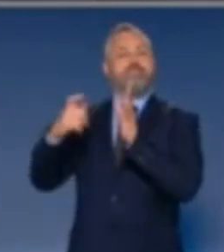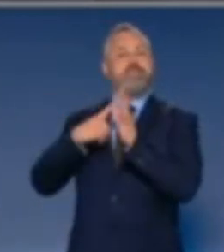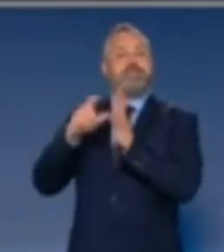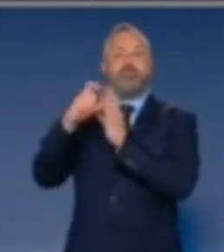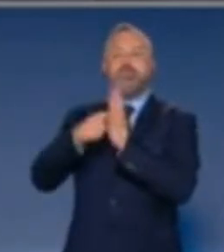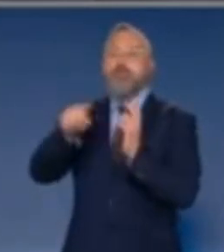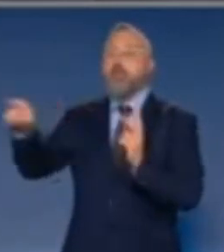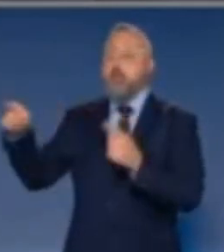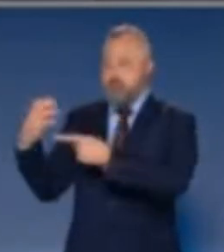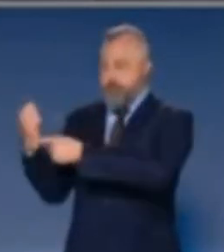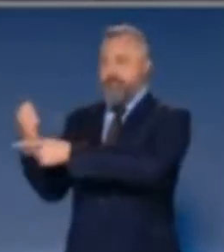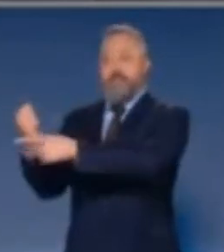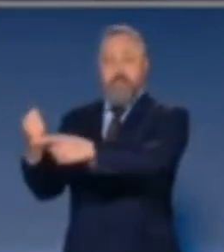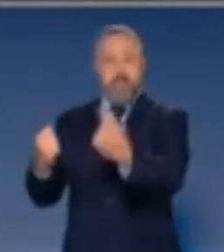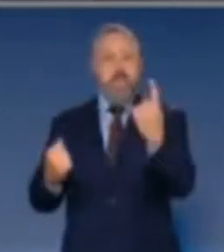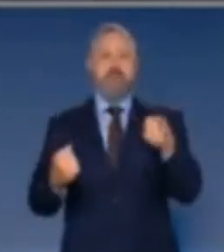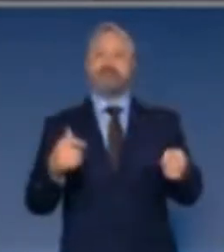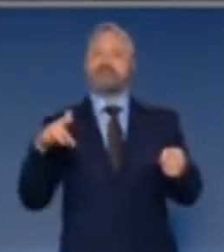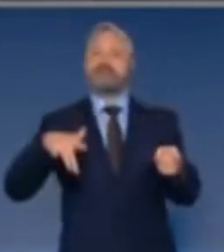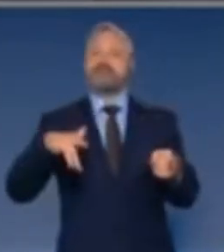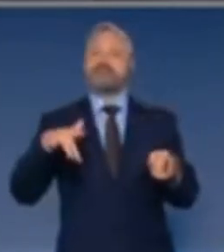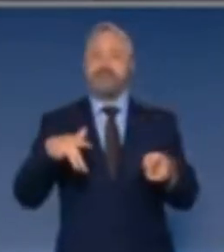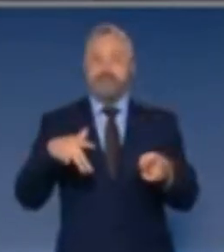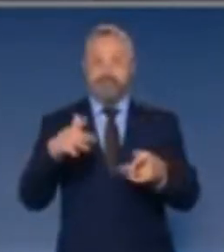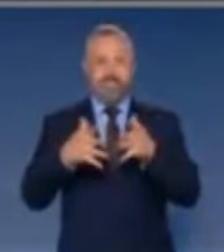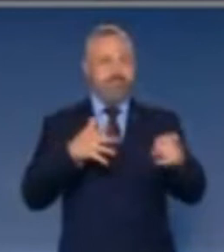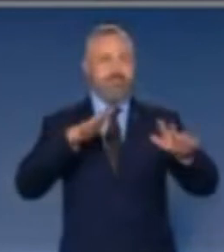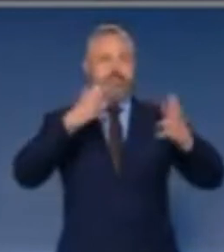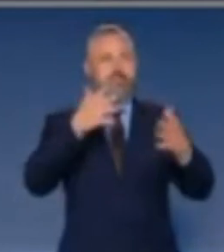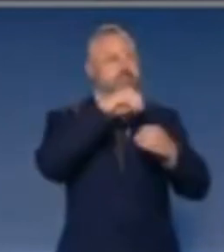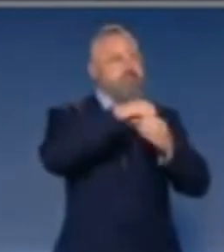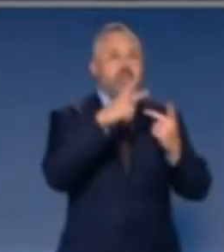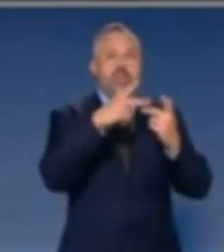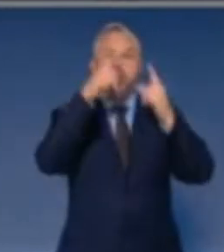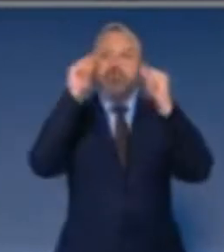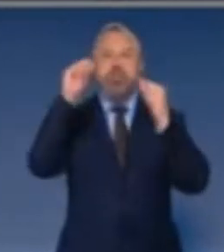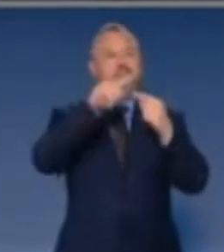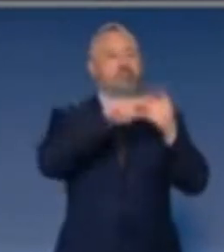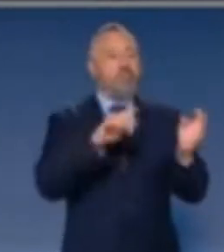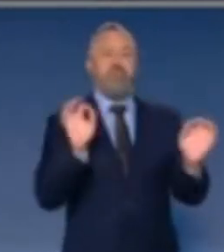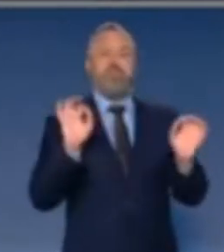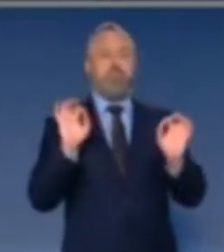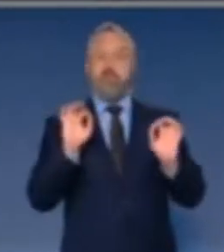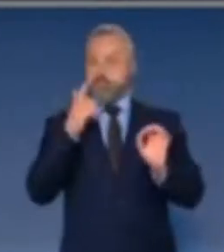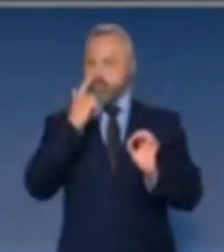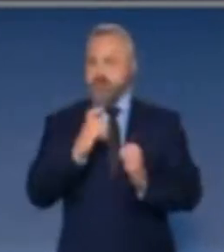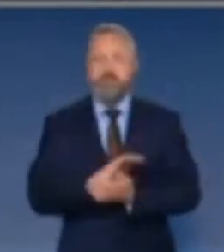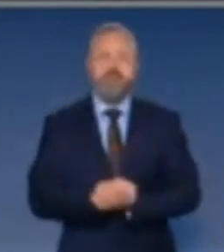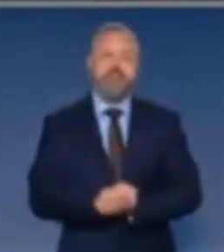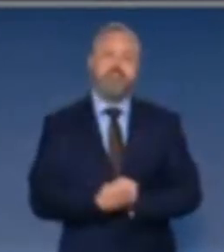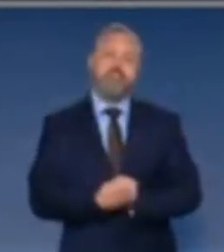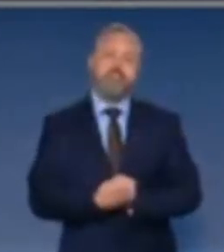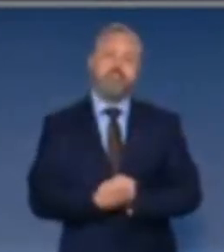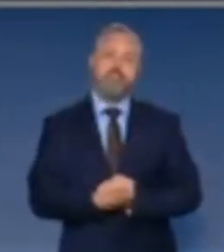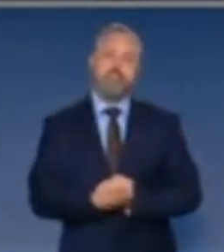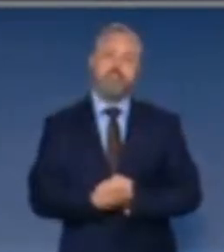not been involved in the vaccine rollout in other facilities. The company responsible for the rollout of the vaccine in residential